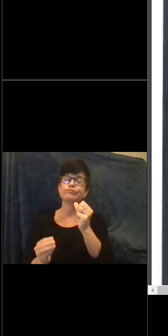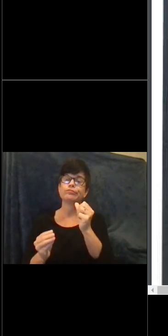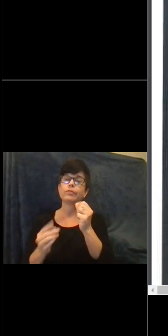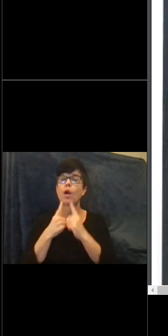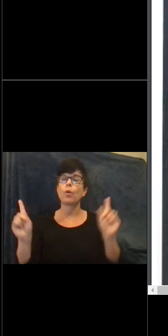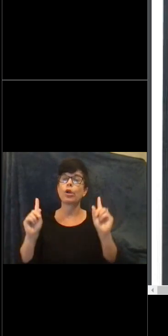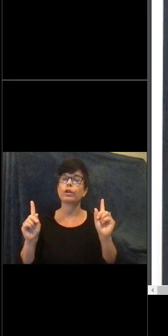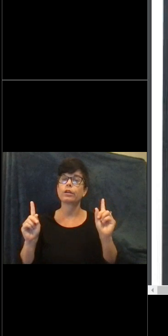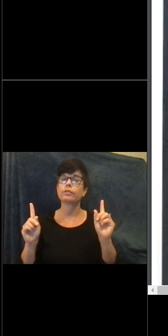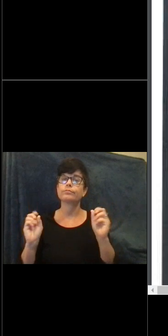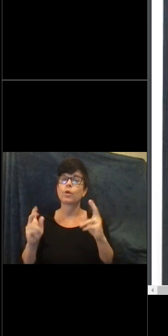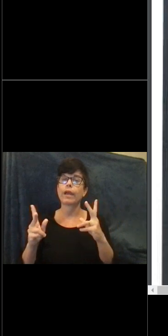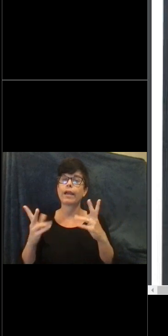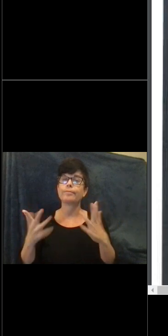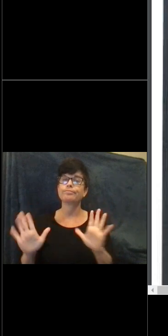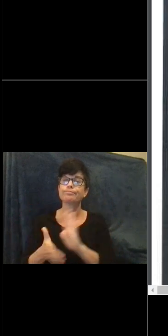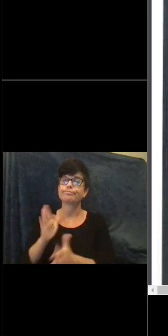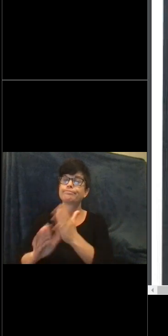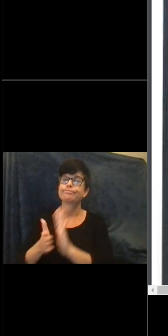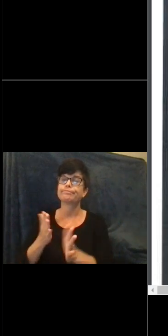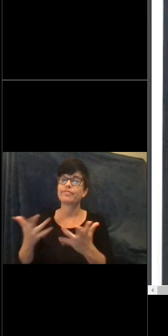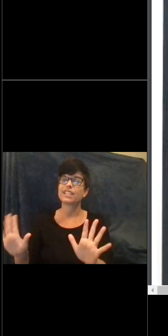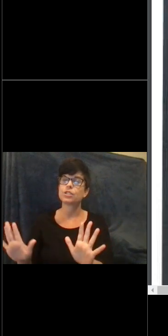it is. So I guess